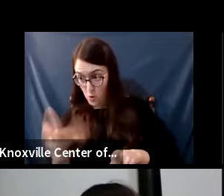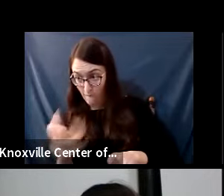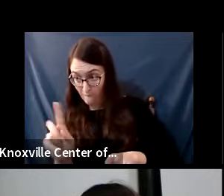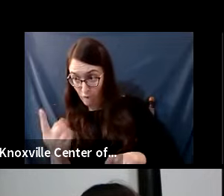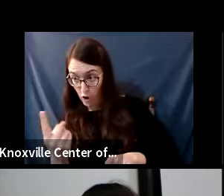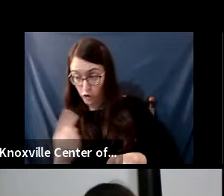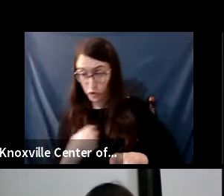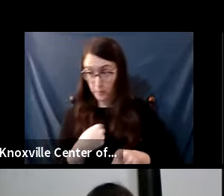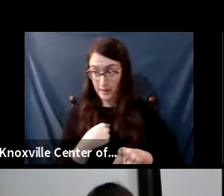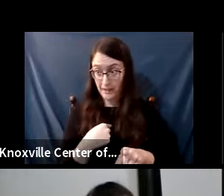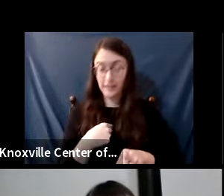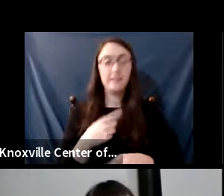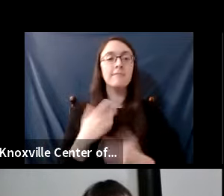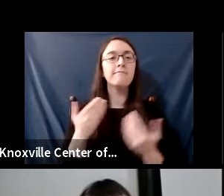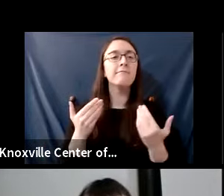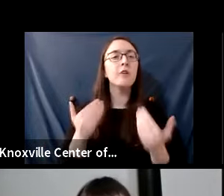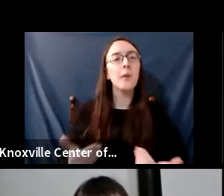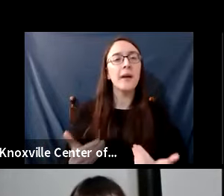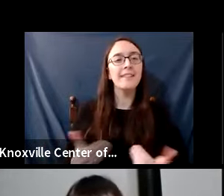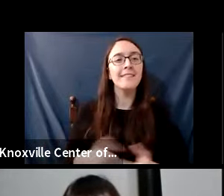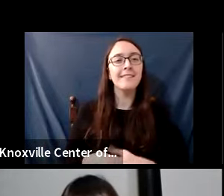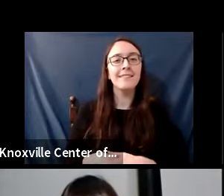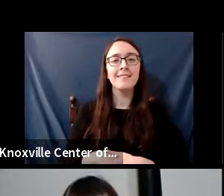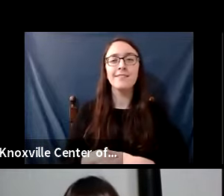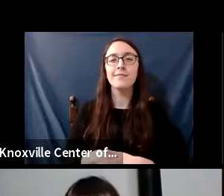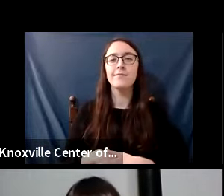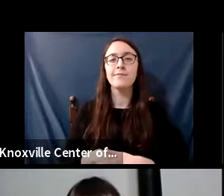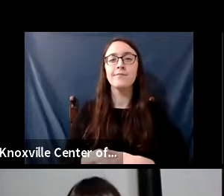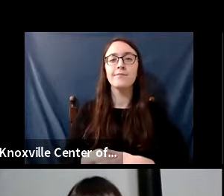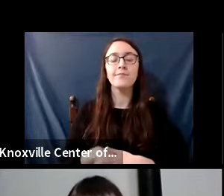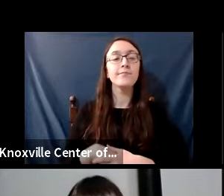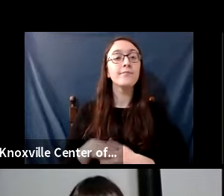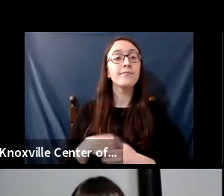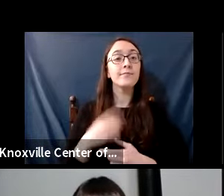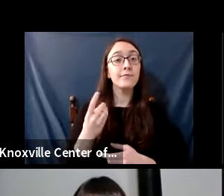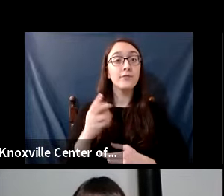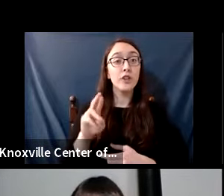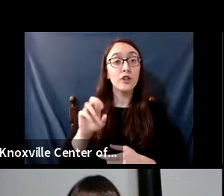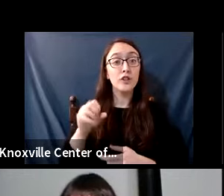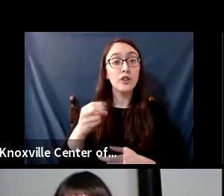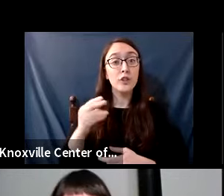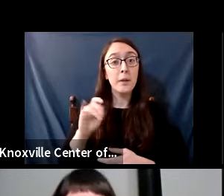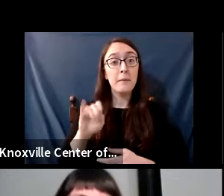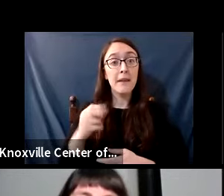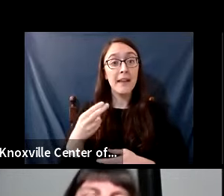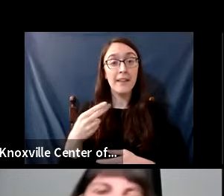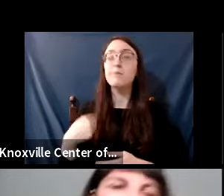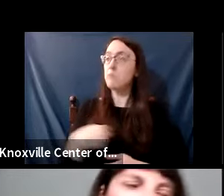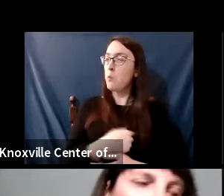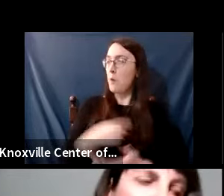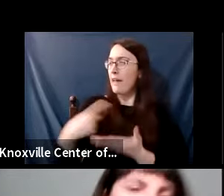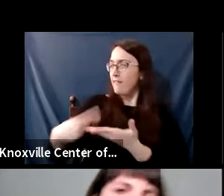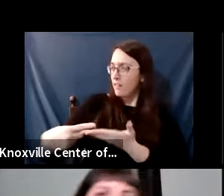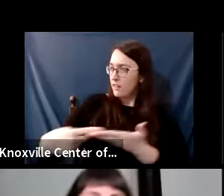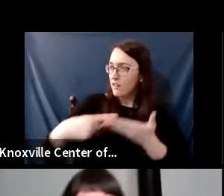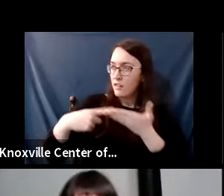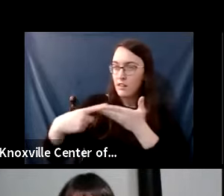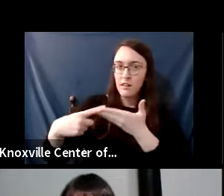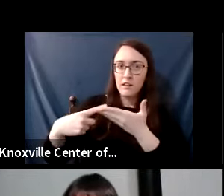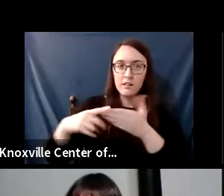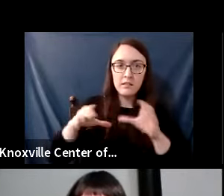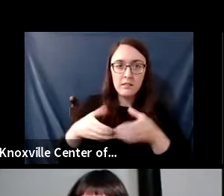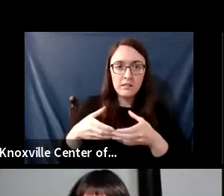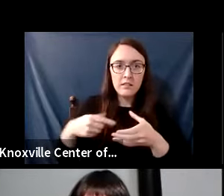try it? Go ahead and try. Well, I mean, we've had that conversation quite a bit internally because, this is